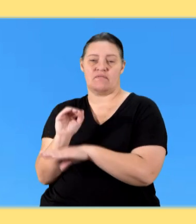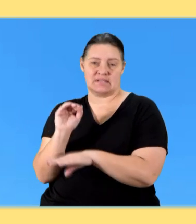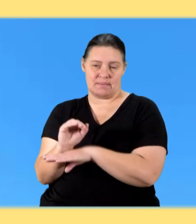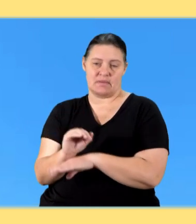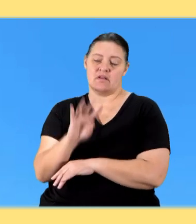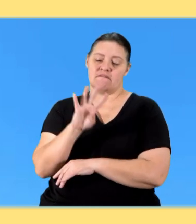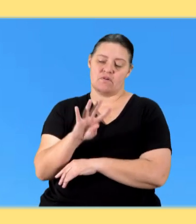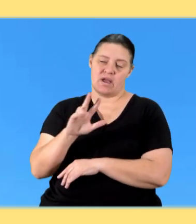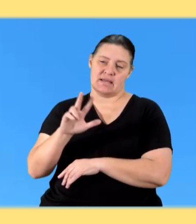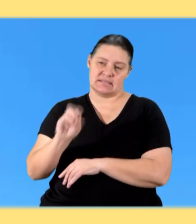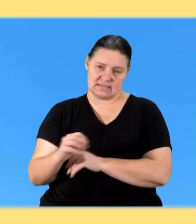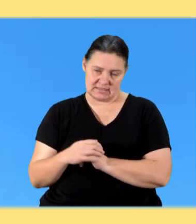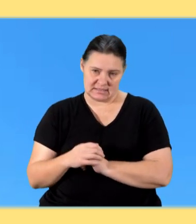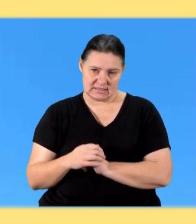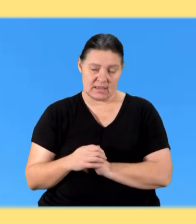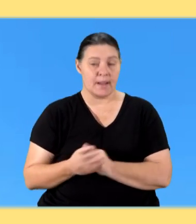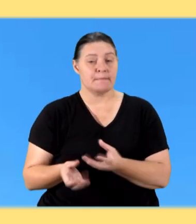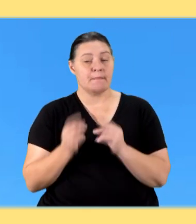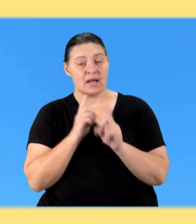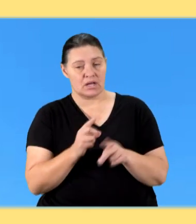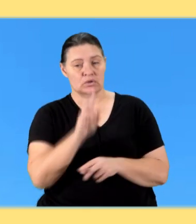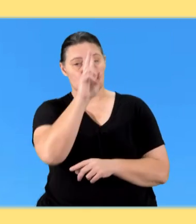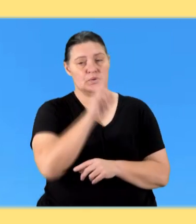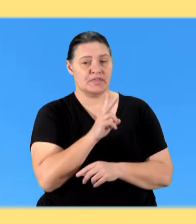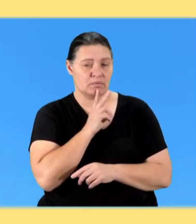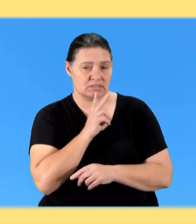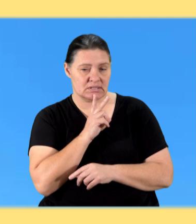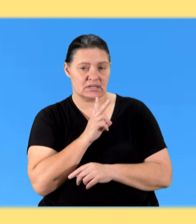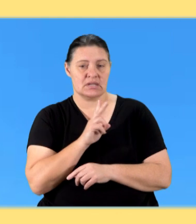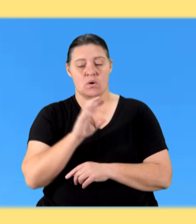plus your overtime, which is 480. It will give you